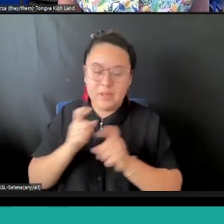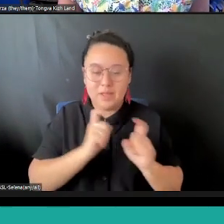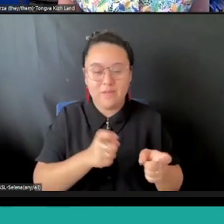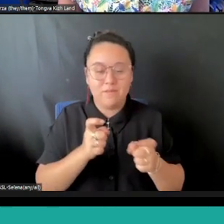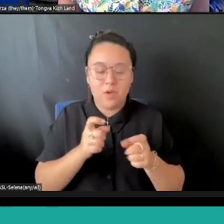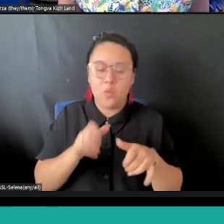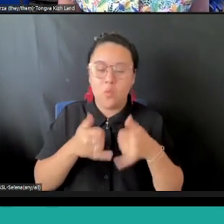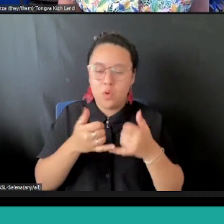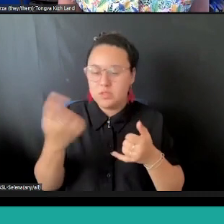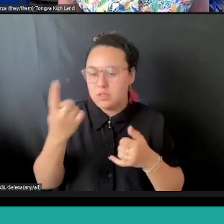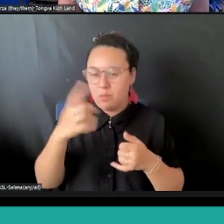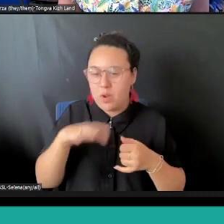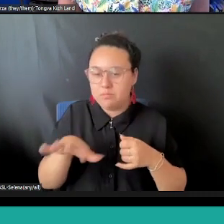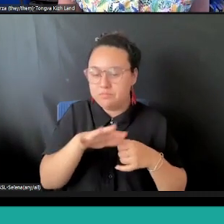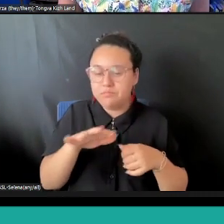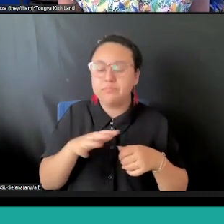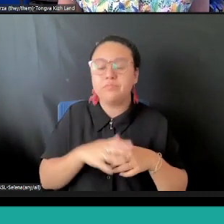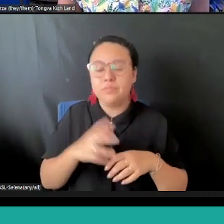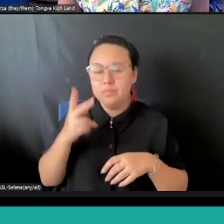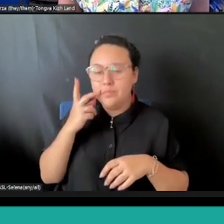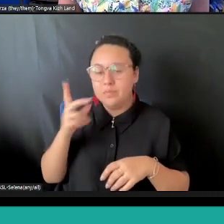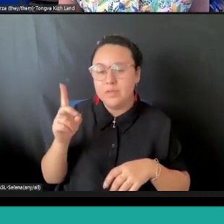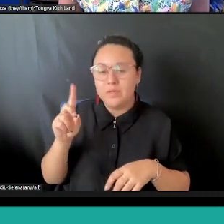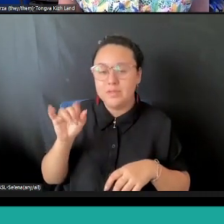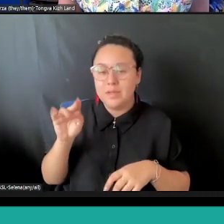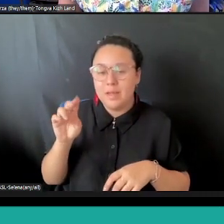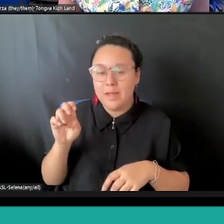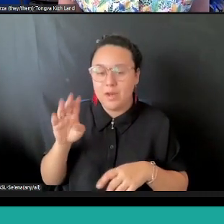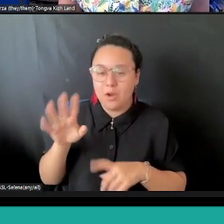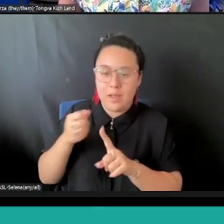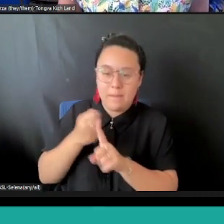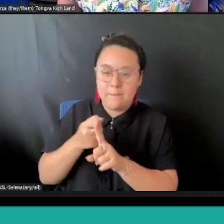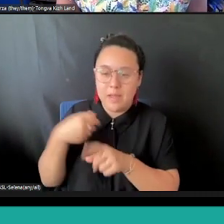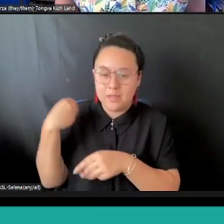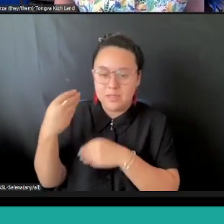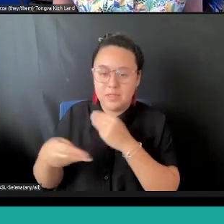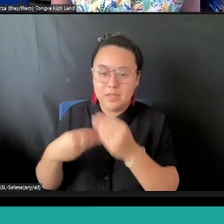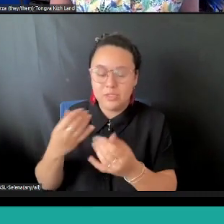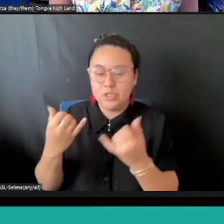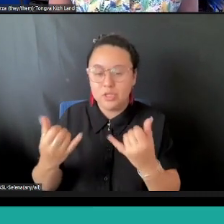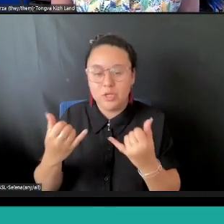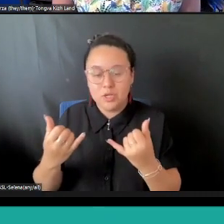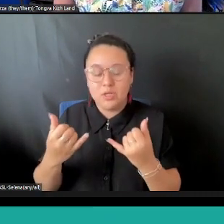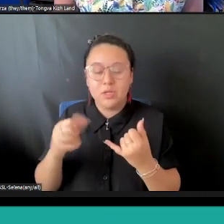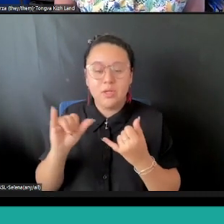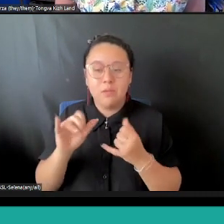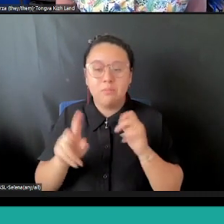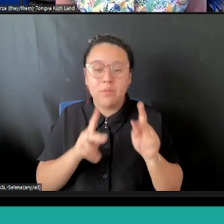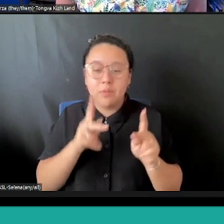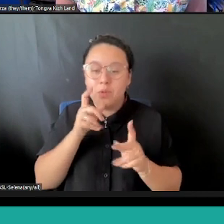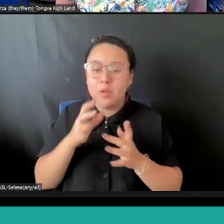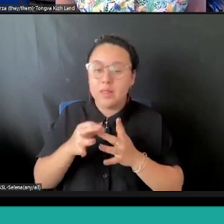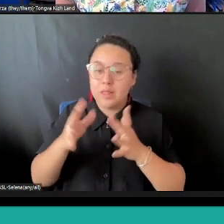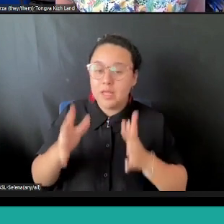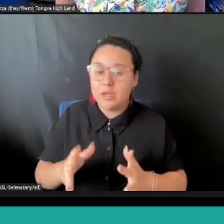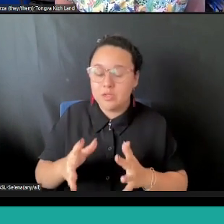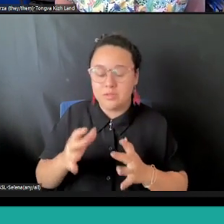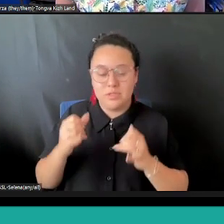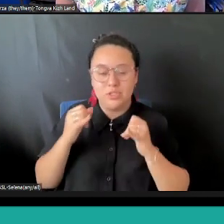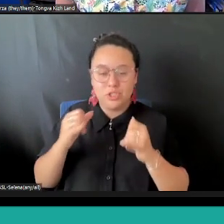see Diane's legacy in her contemporaries and in folks and leaders that have these shared